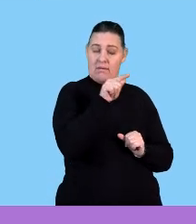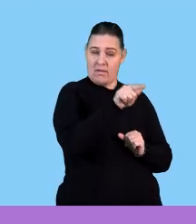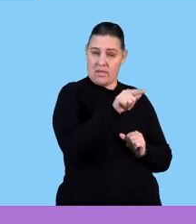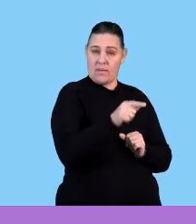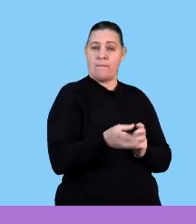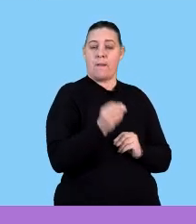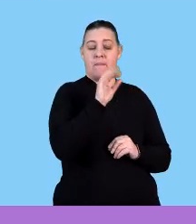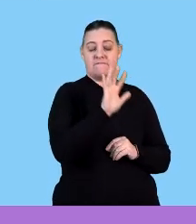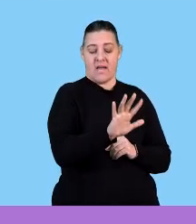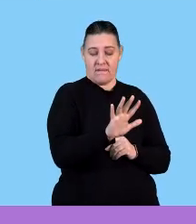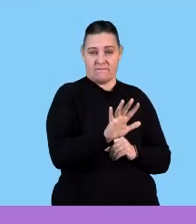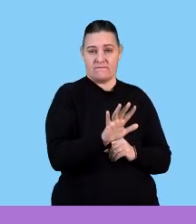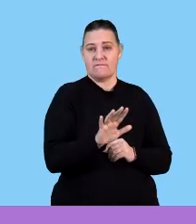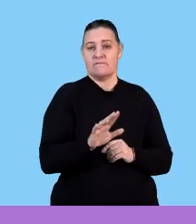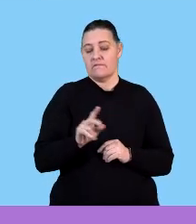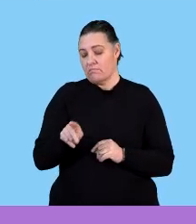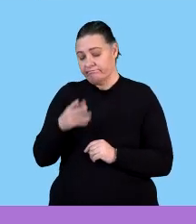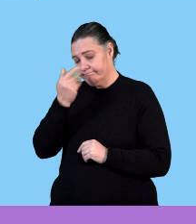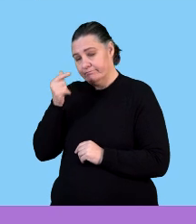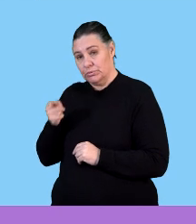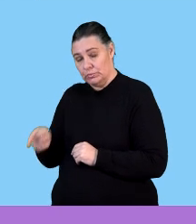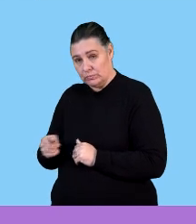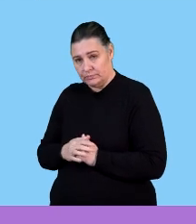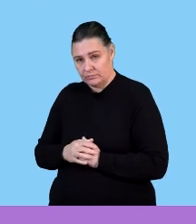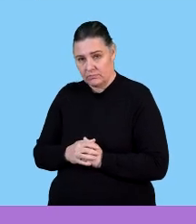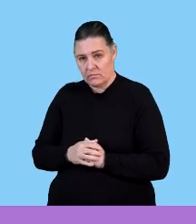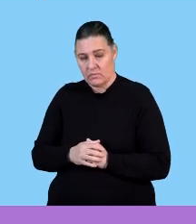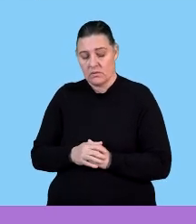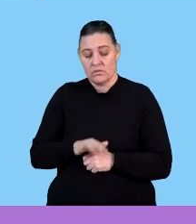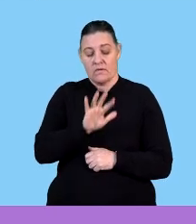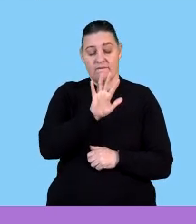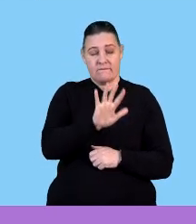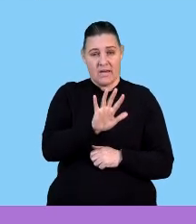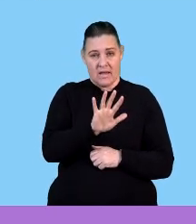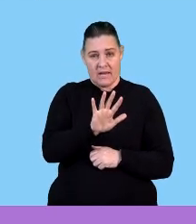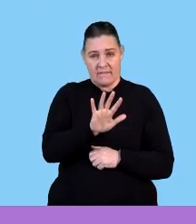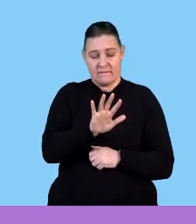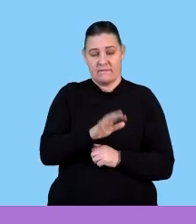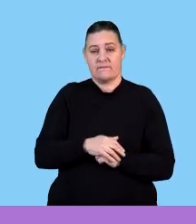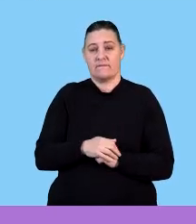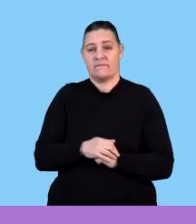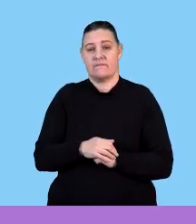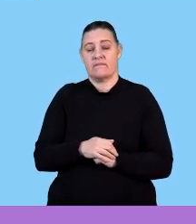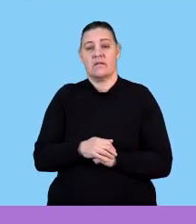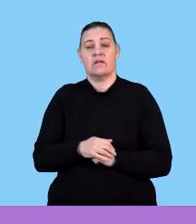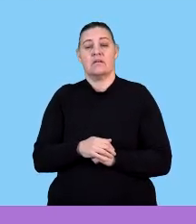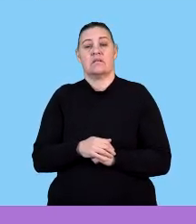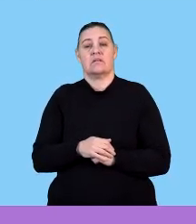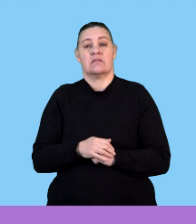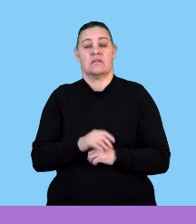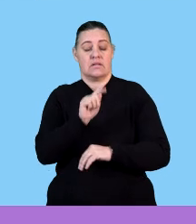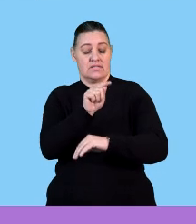measure that distance, I got it to be 5. So 5 centimeters is to, we don't know yet. We'll get